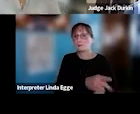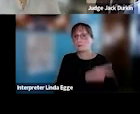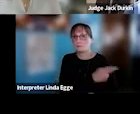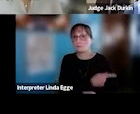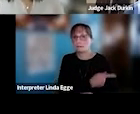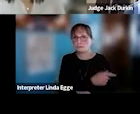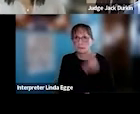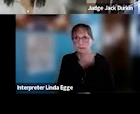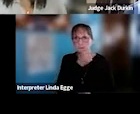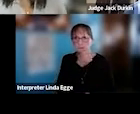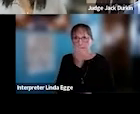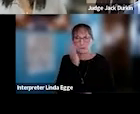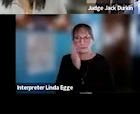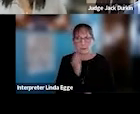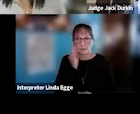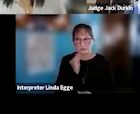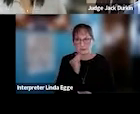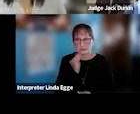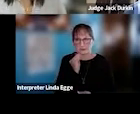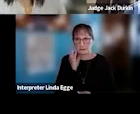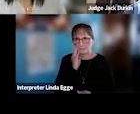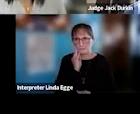experiencing. So